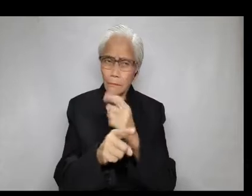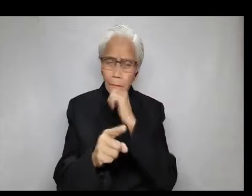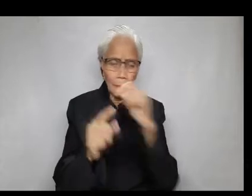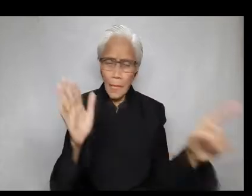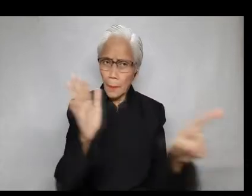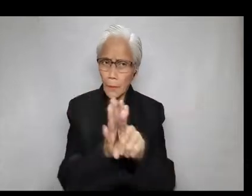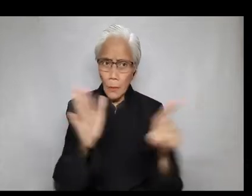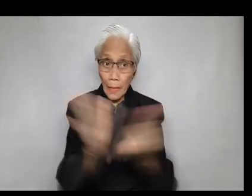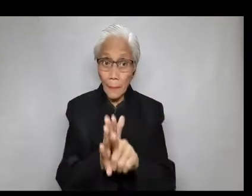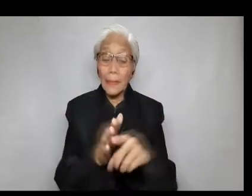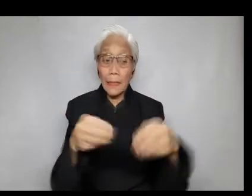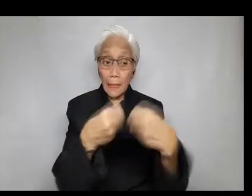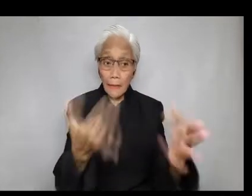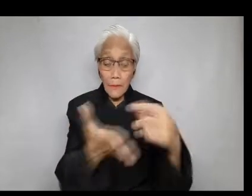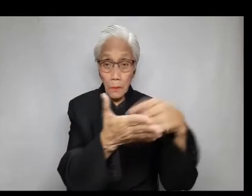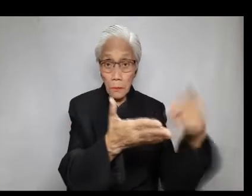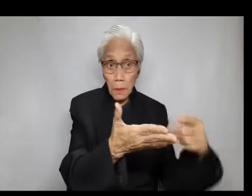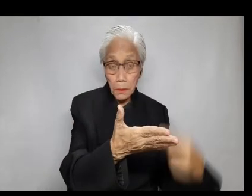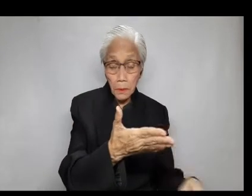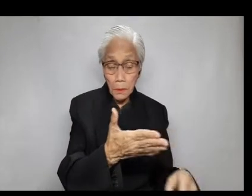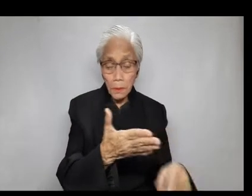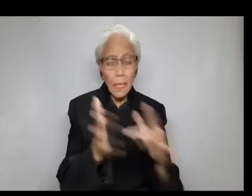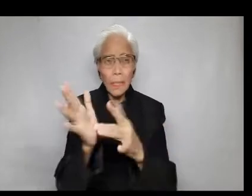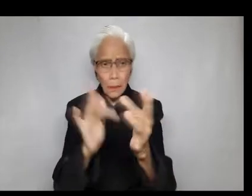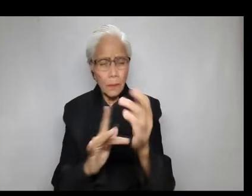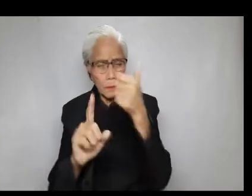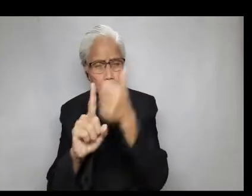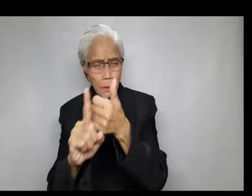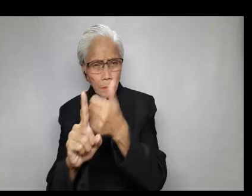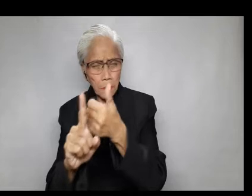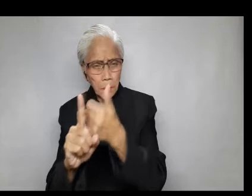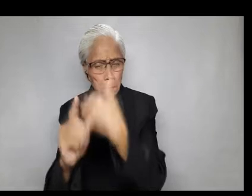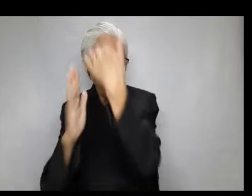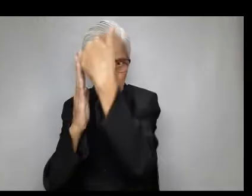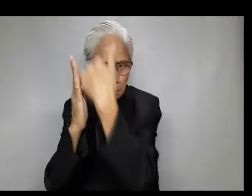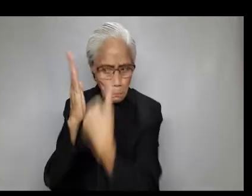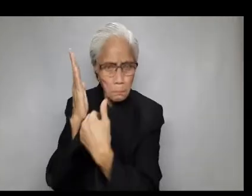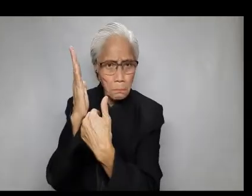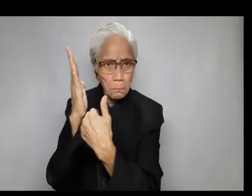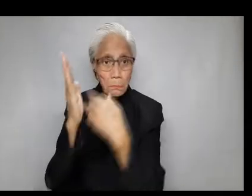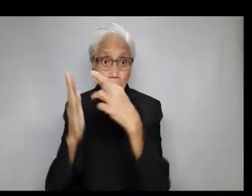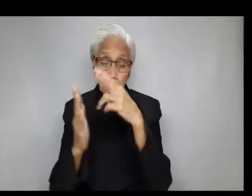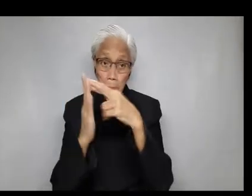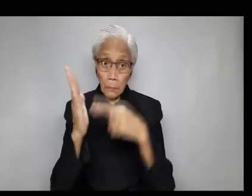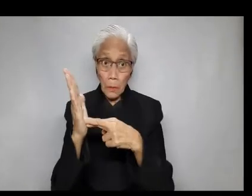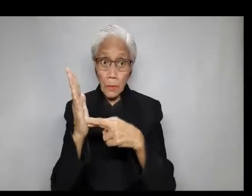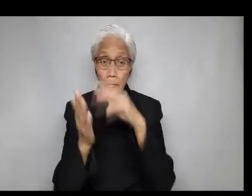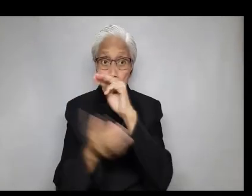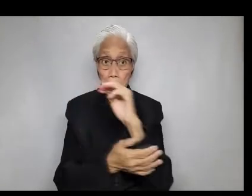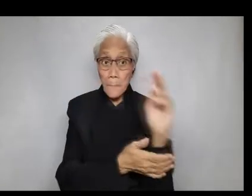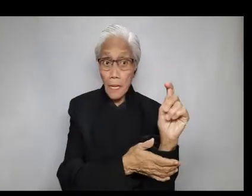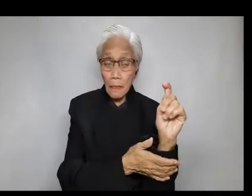not prohibit giving corrections. He, in fact, lays down some rules